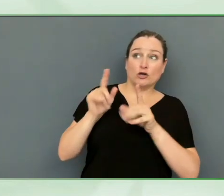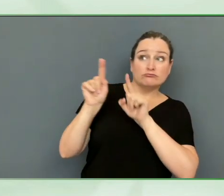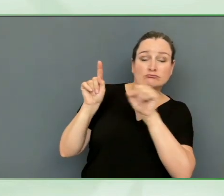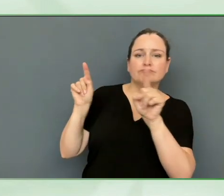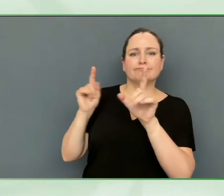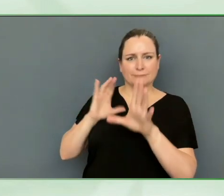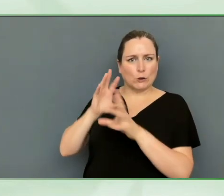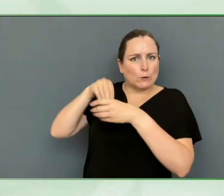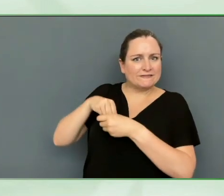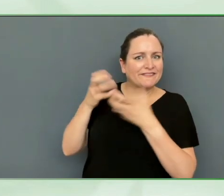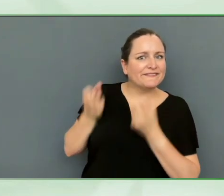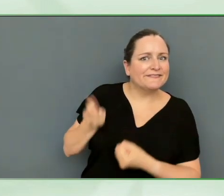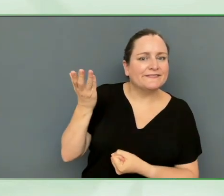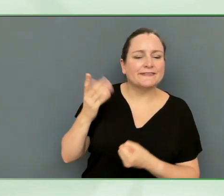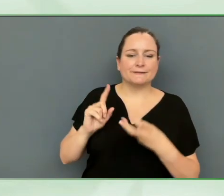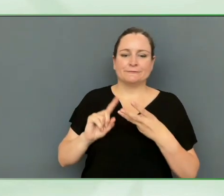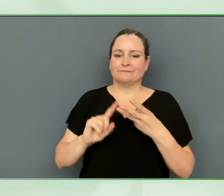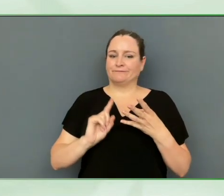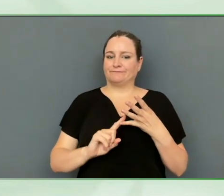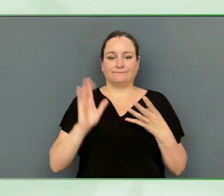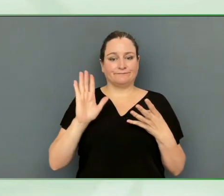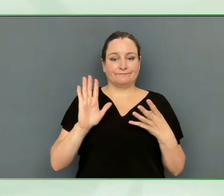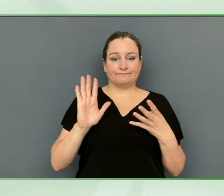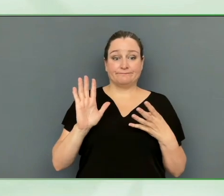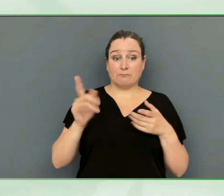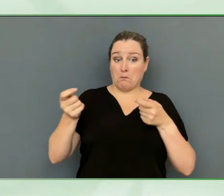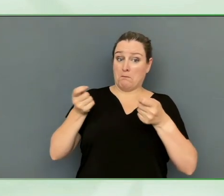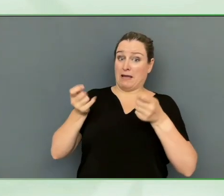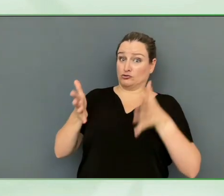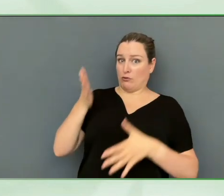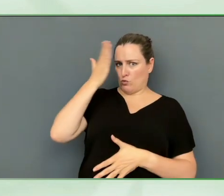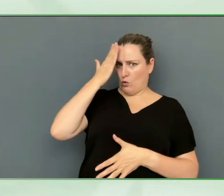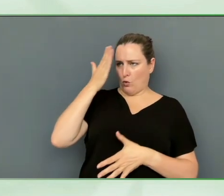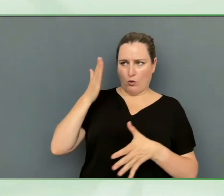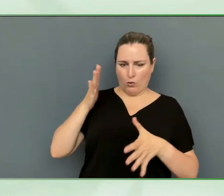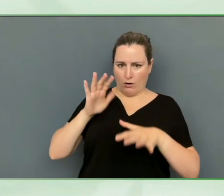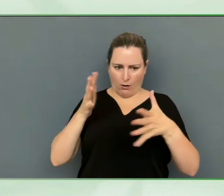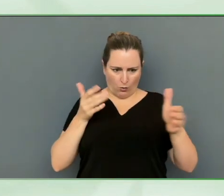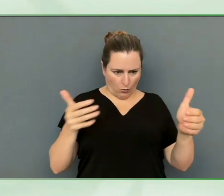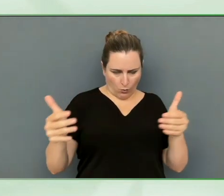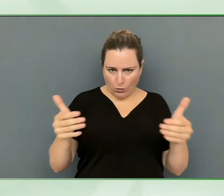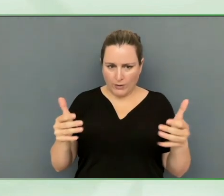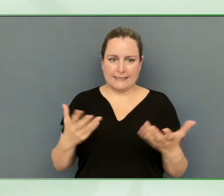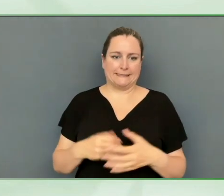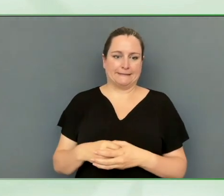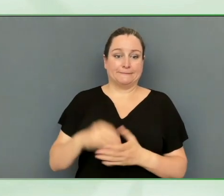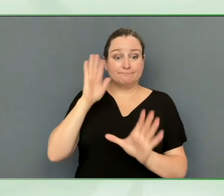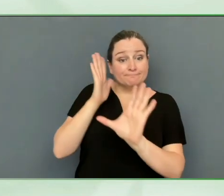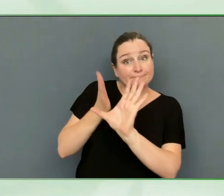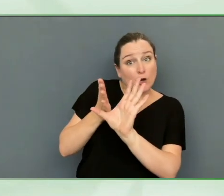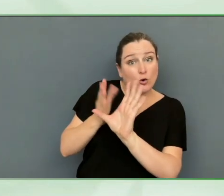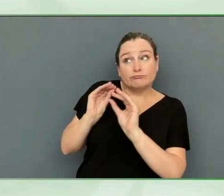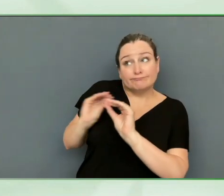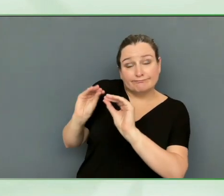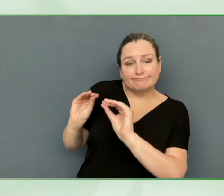and managers, psychoeducation, things like that, and also sharing best practices. Because when I say